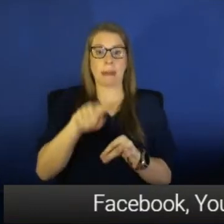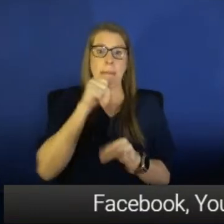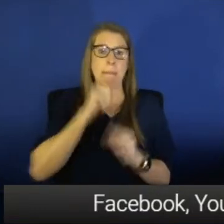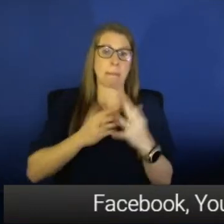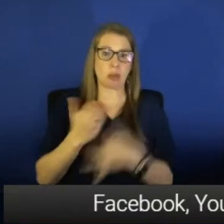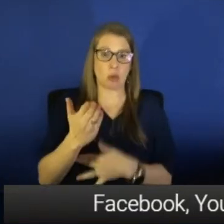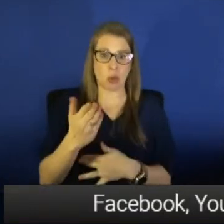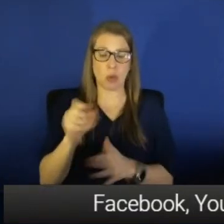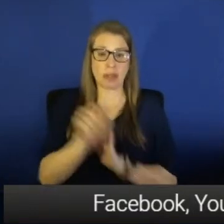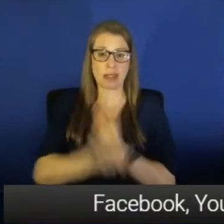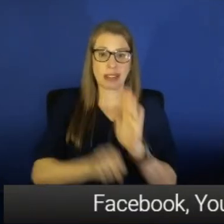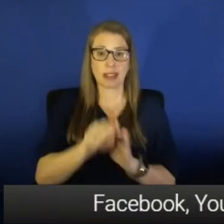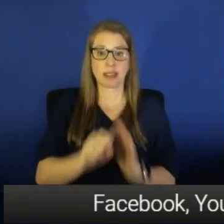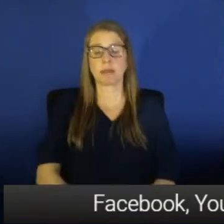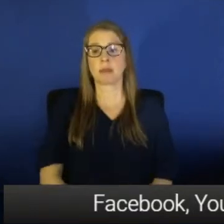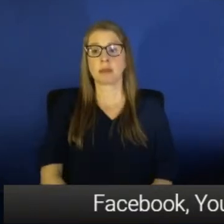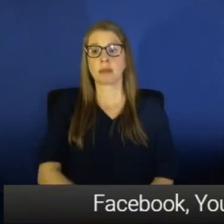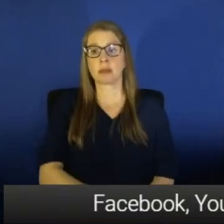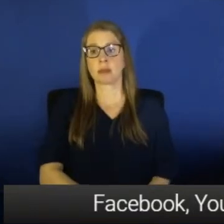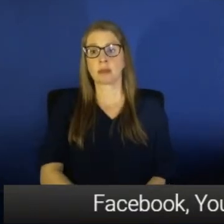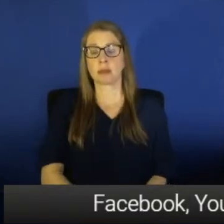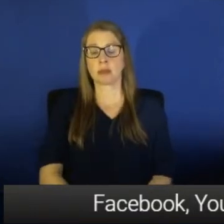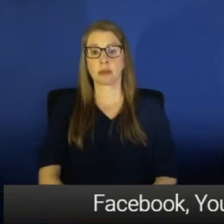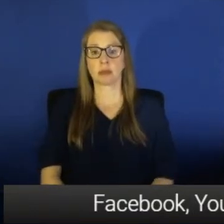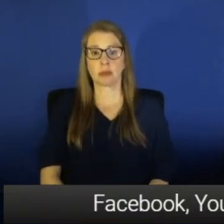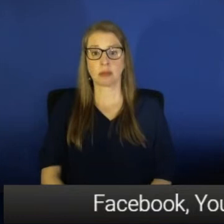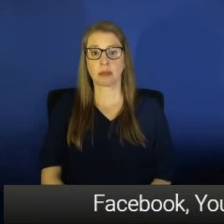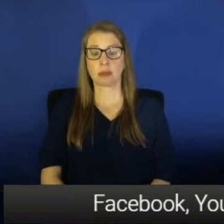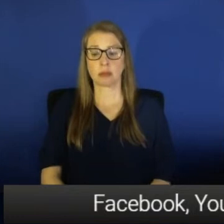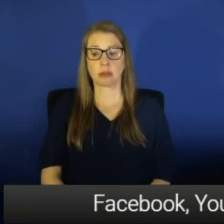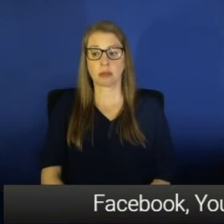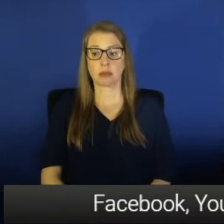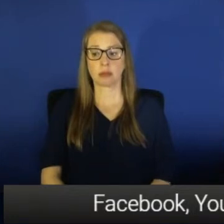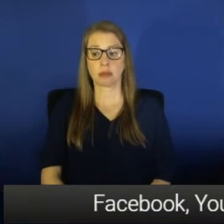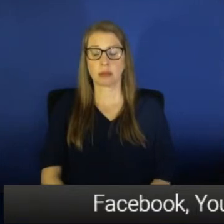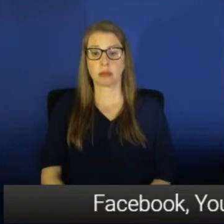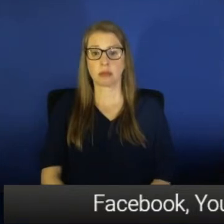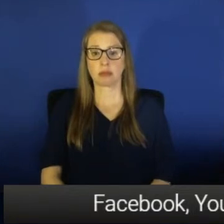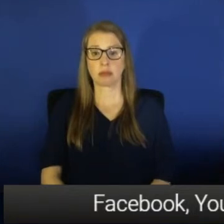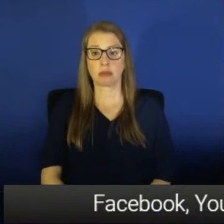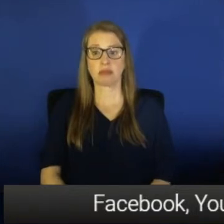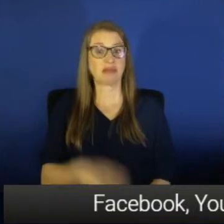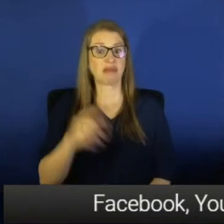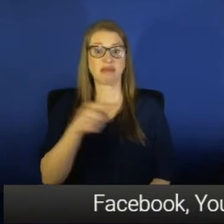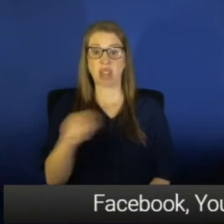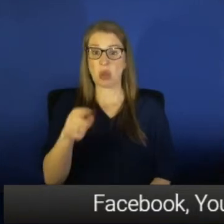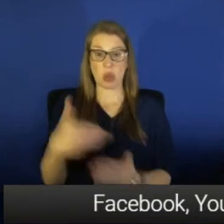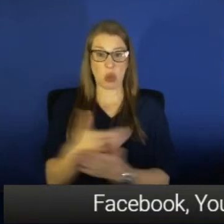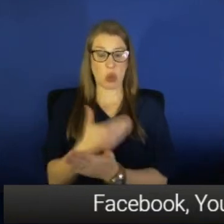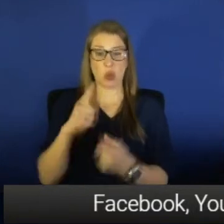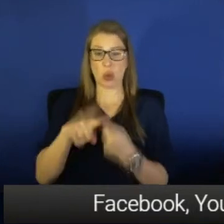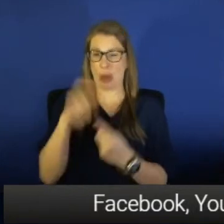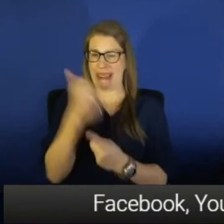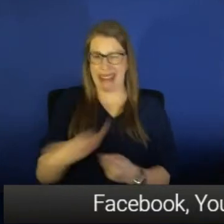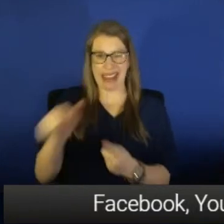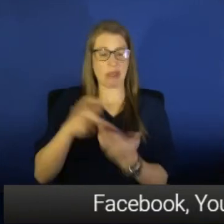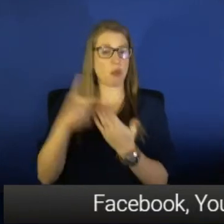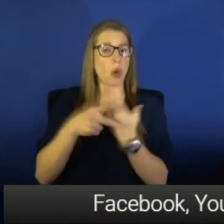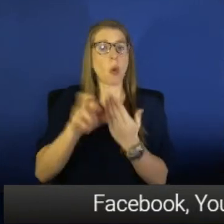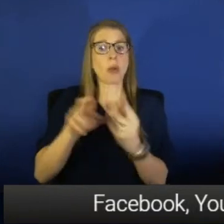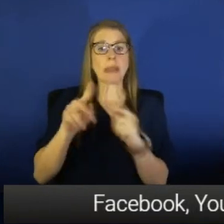getting buy-in, with the athletes, especially those that are new to any program or team.